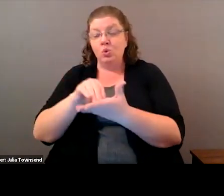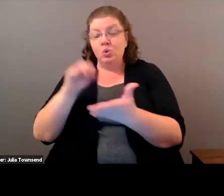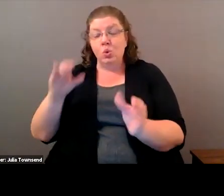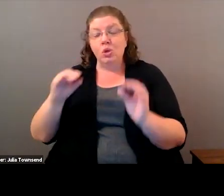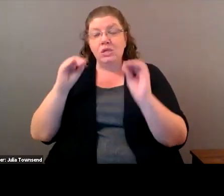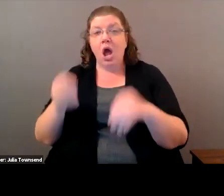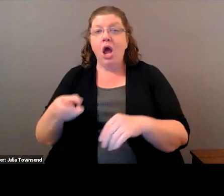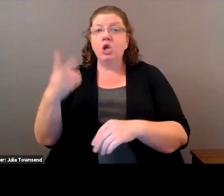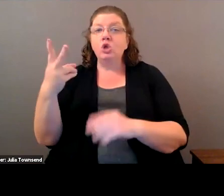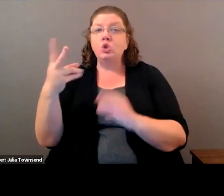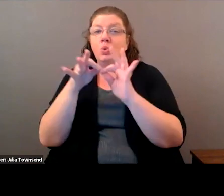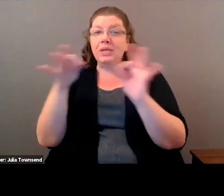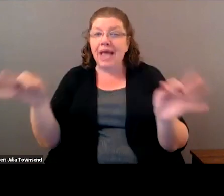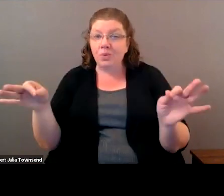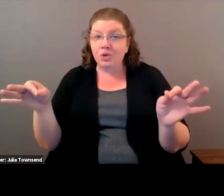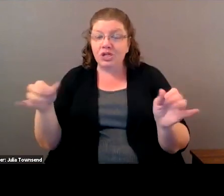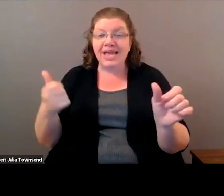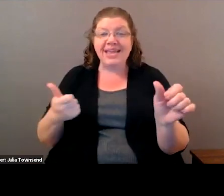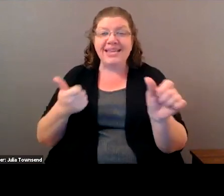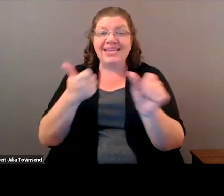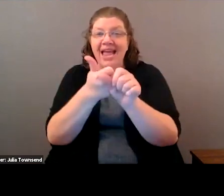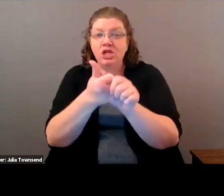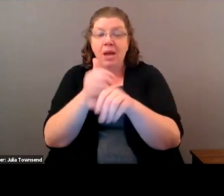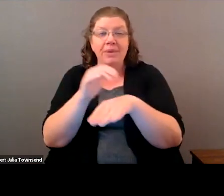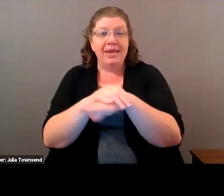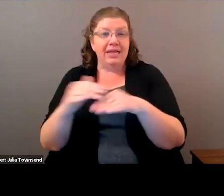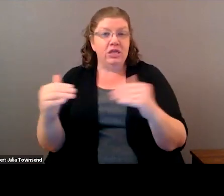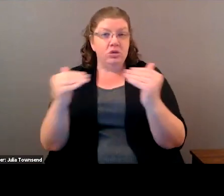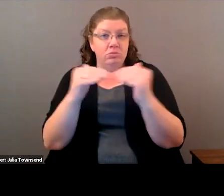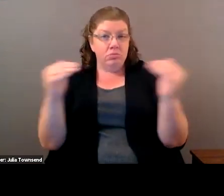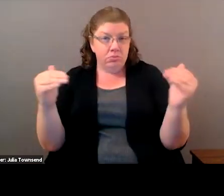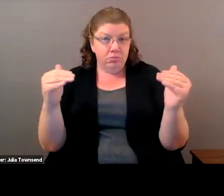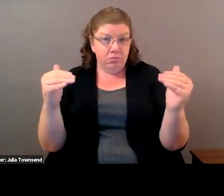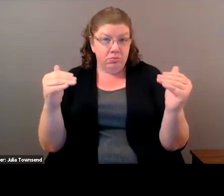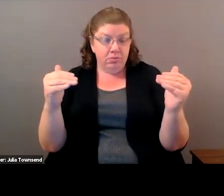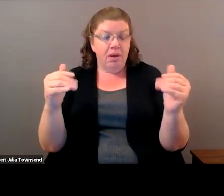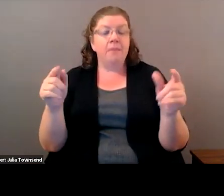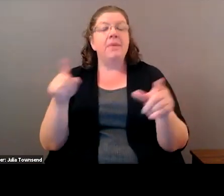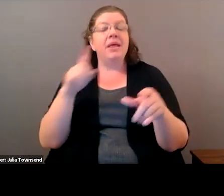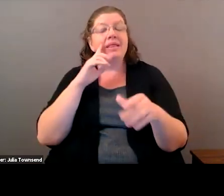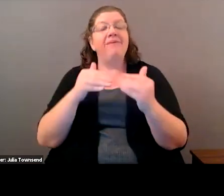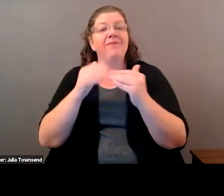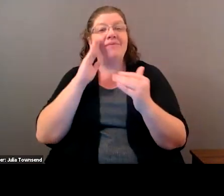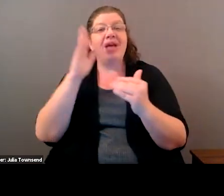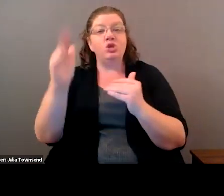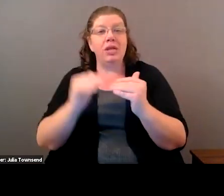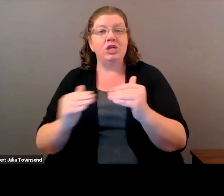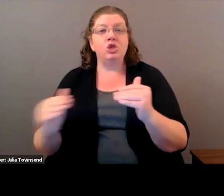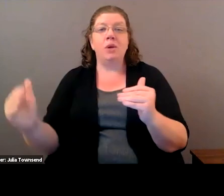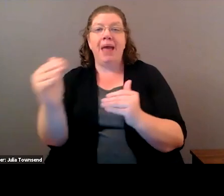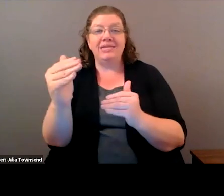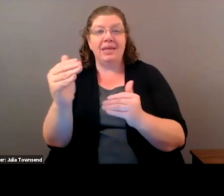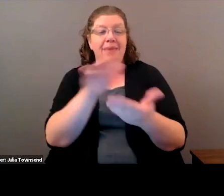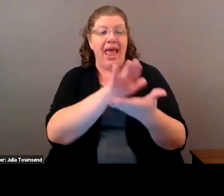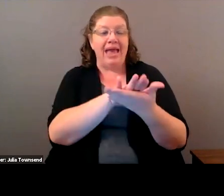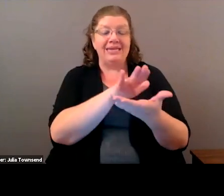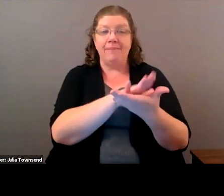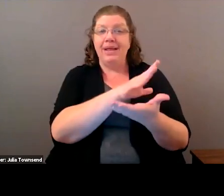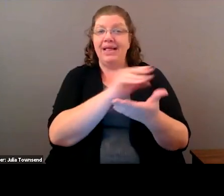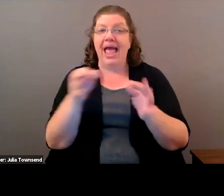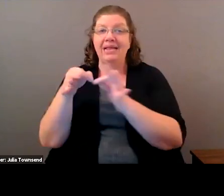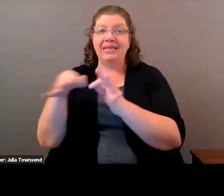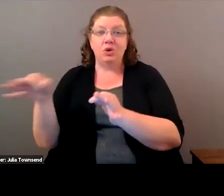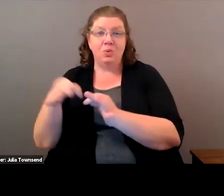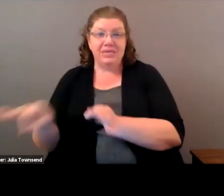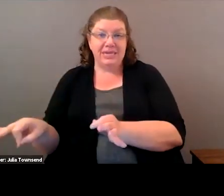2 languages not only catch up to their English immersion counterparts, but they eventually surpass them, both academically and